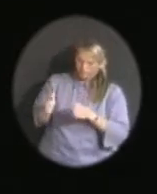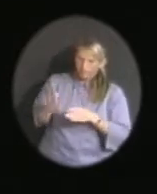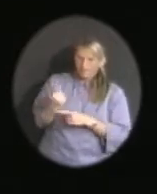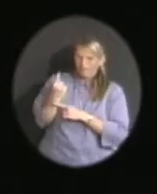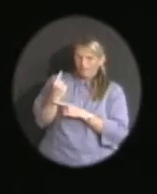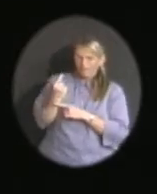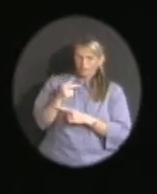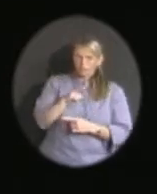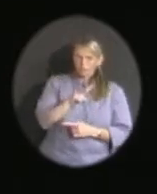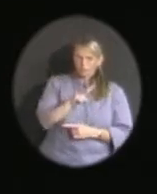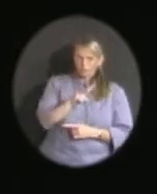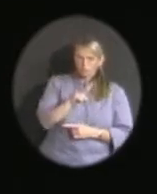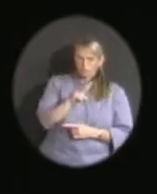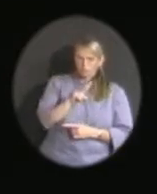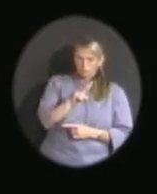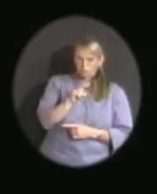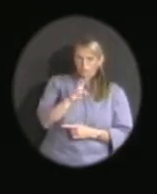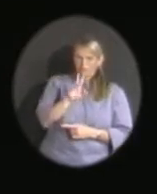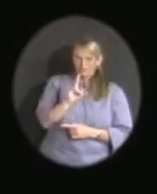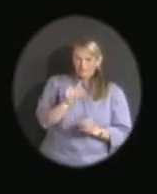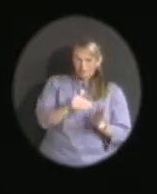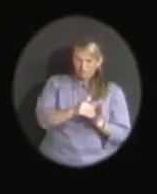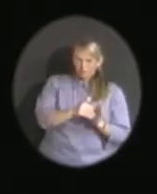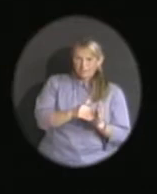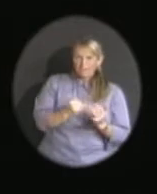217. This year it will be